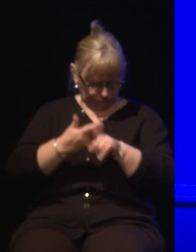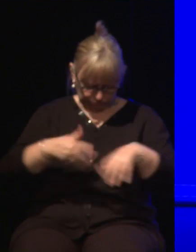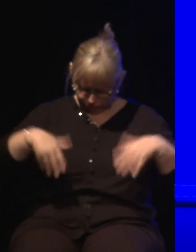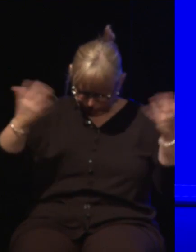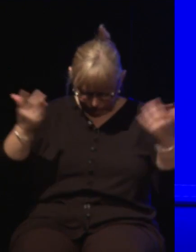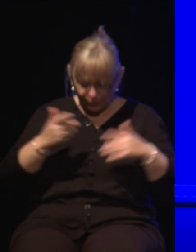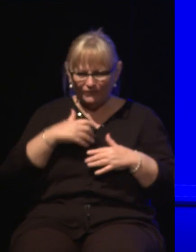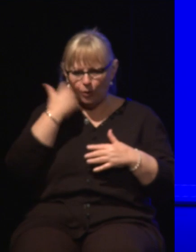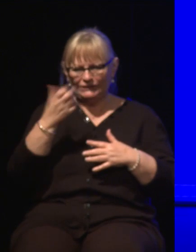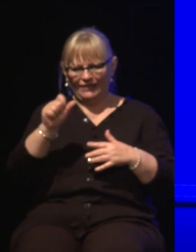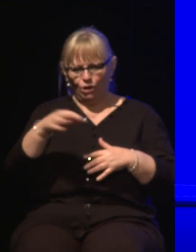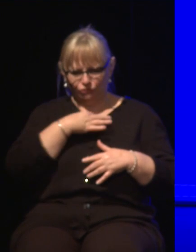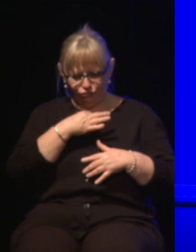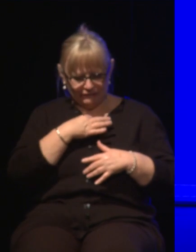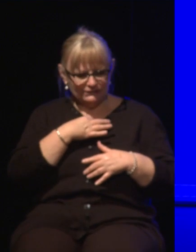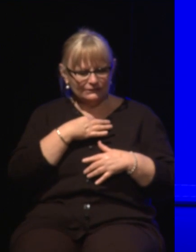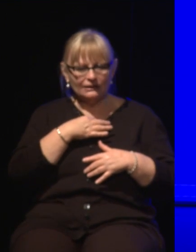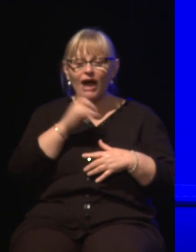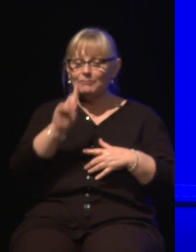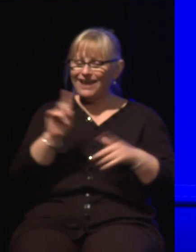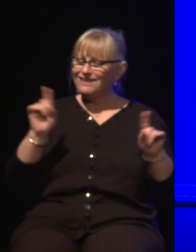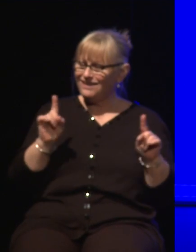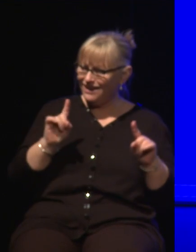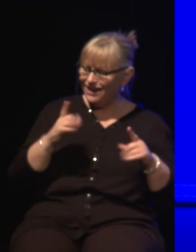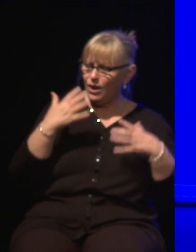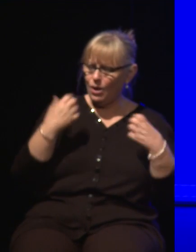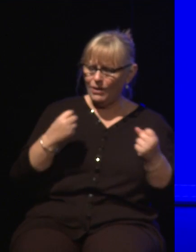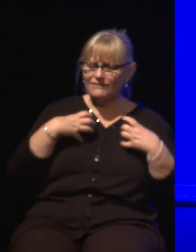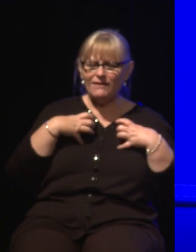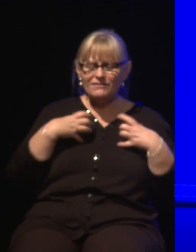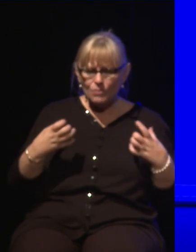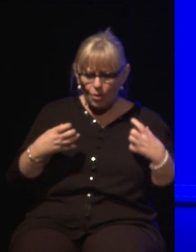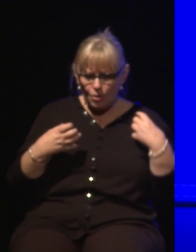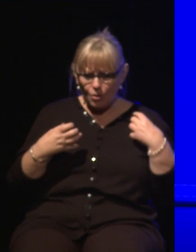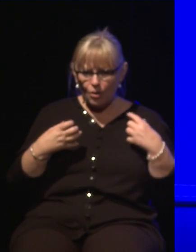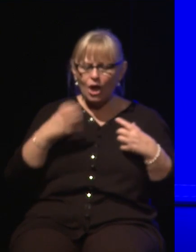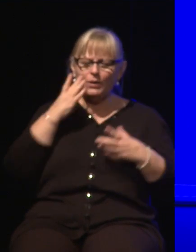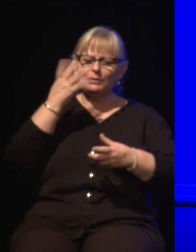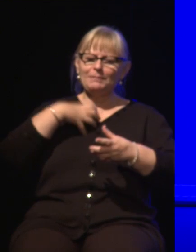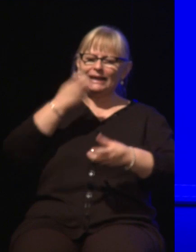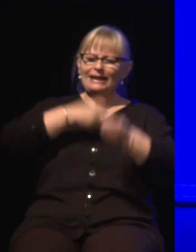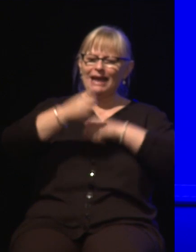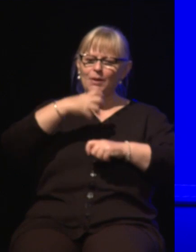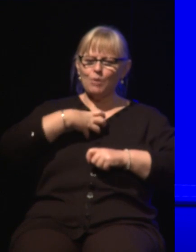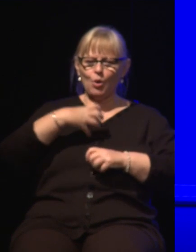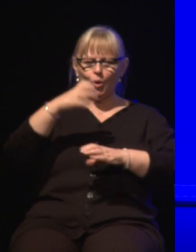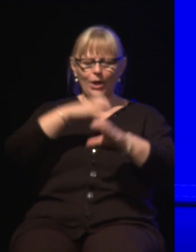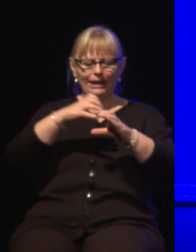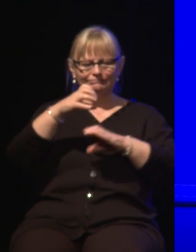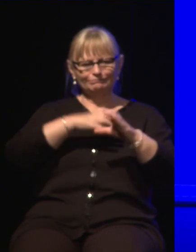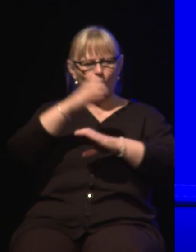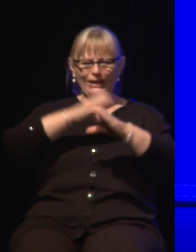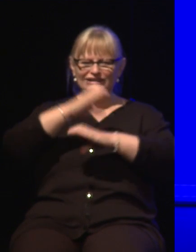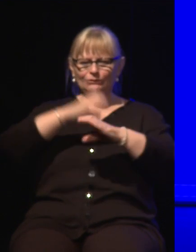formed societies. But in addition, as we industrialised, particularly from the 19th century